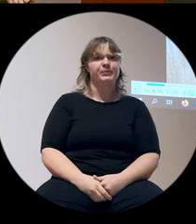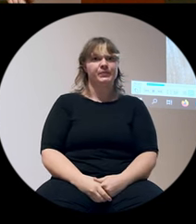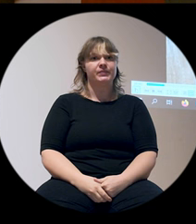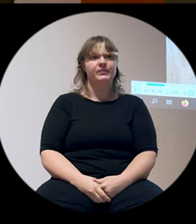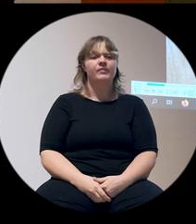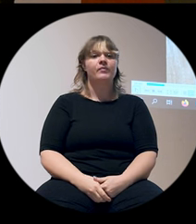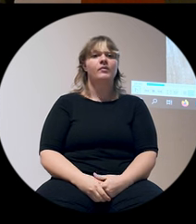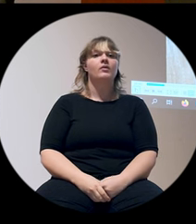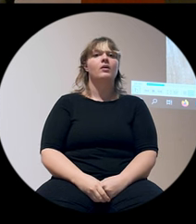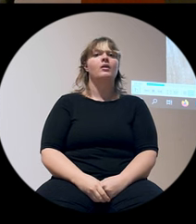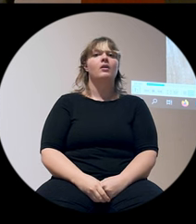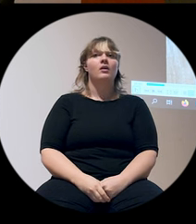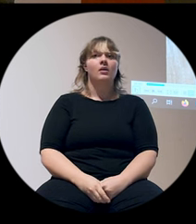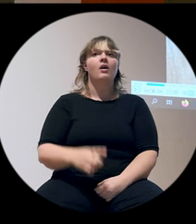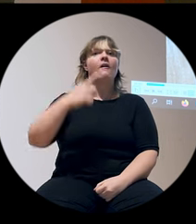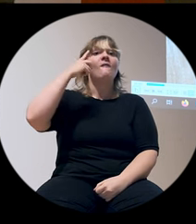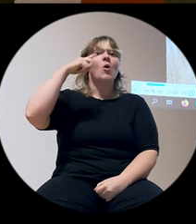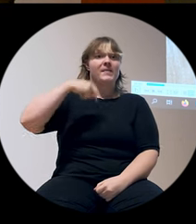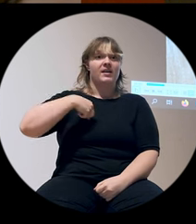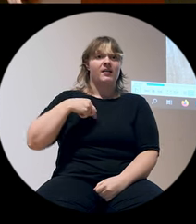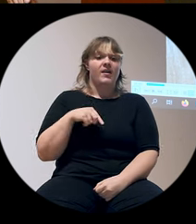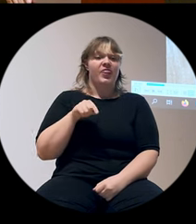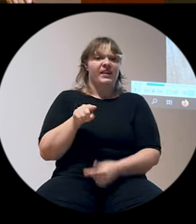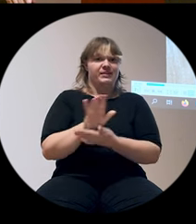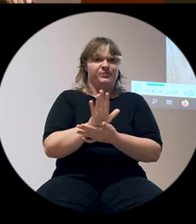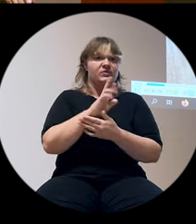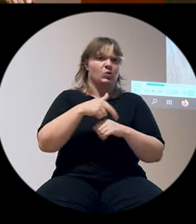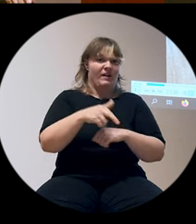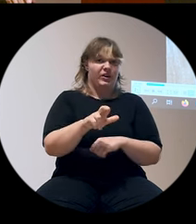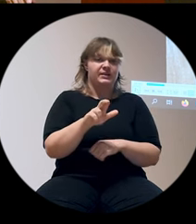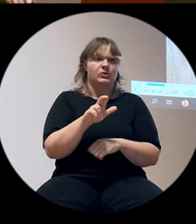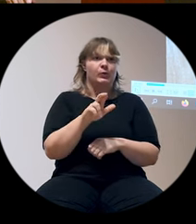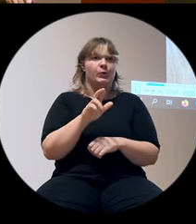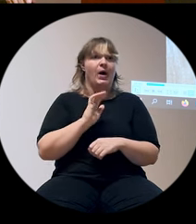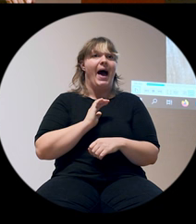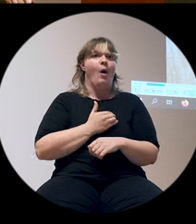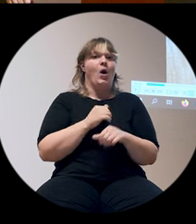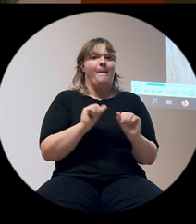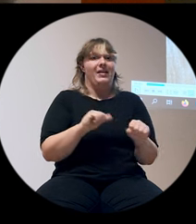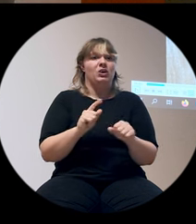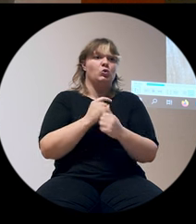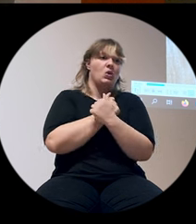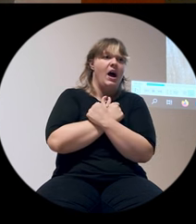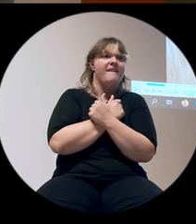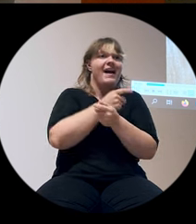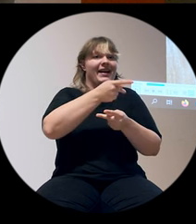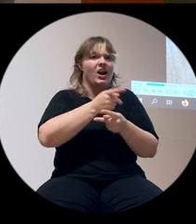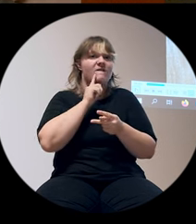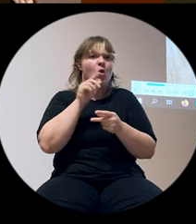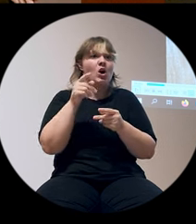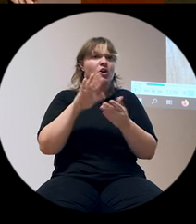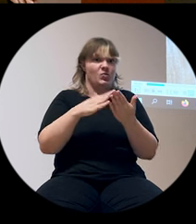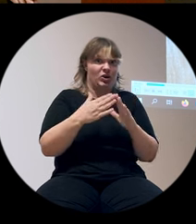For me, this is a reference to our ability to love and care for our generations and